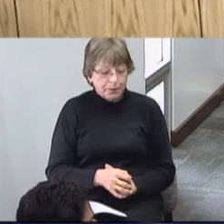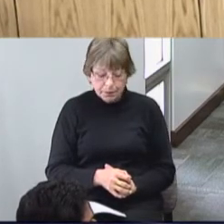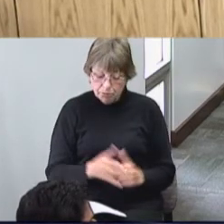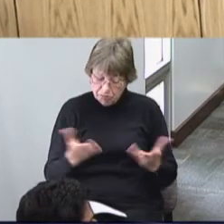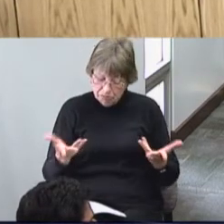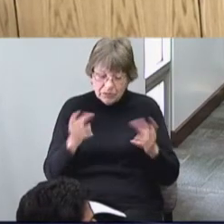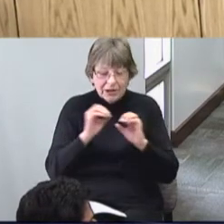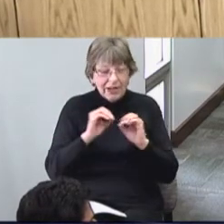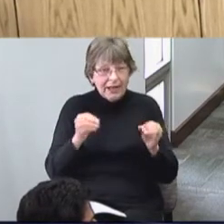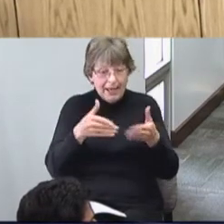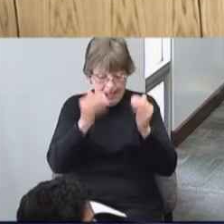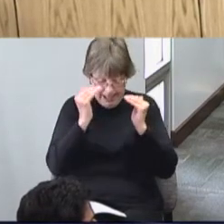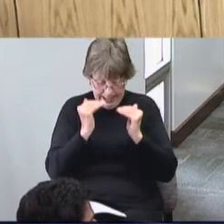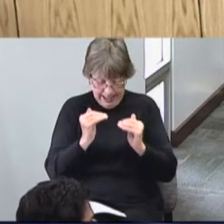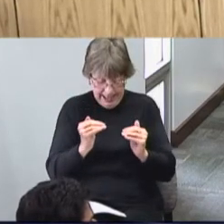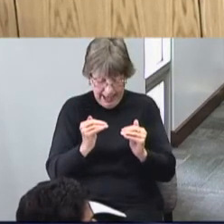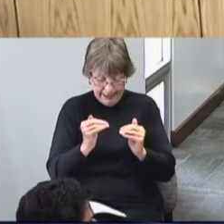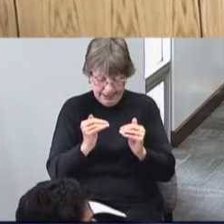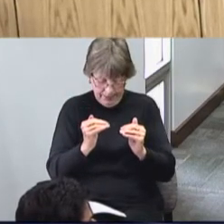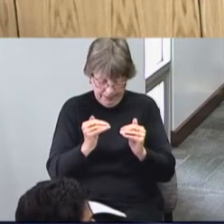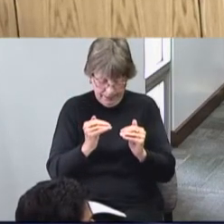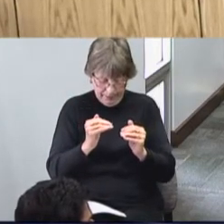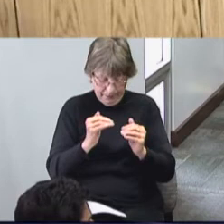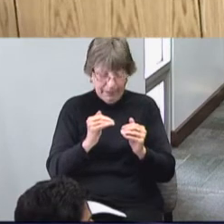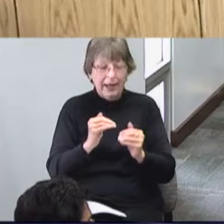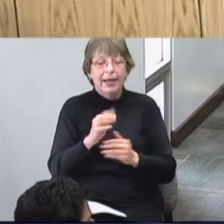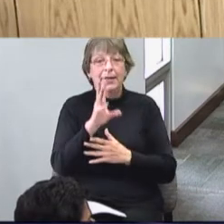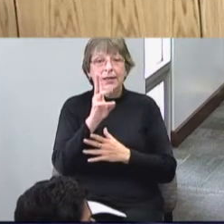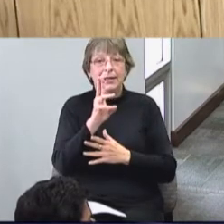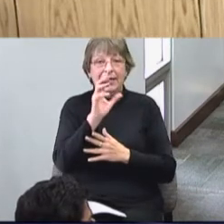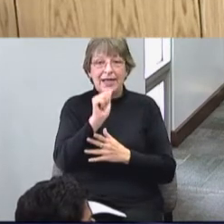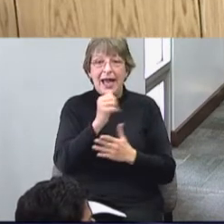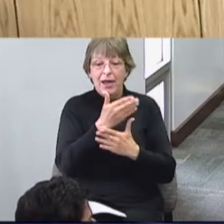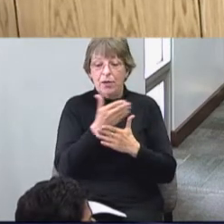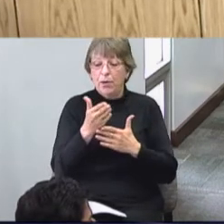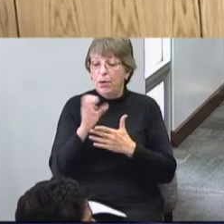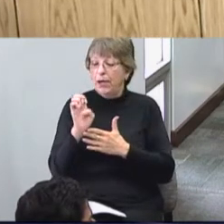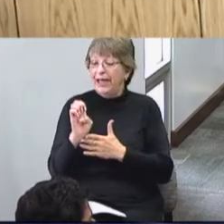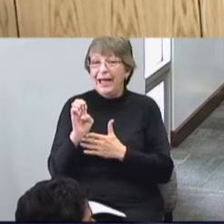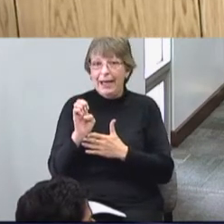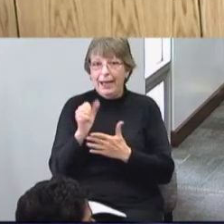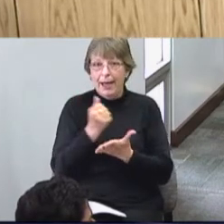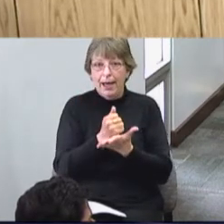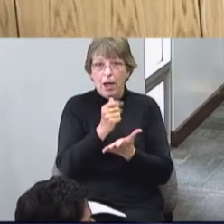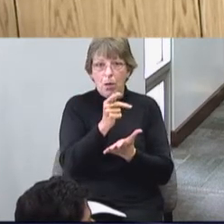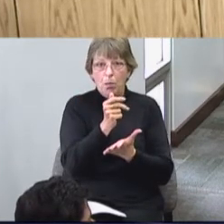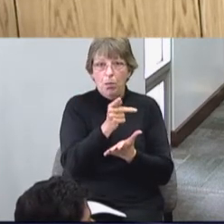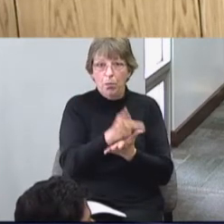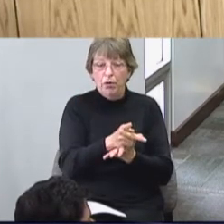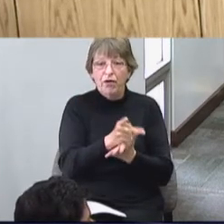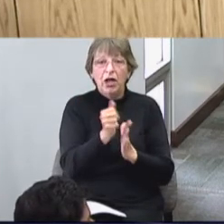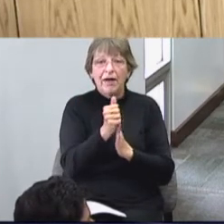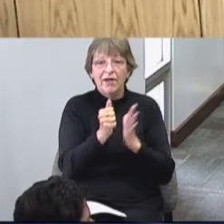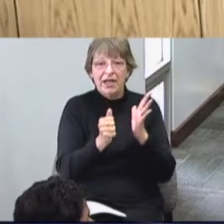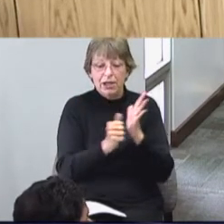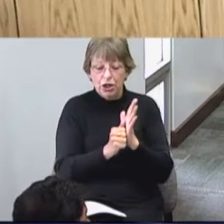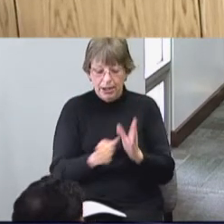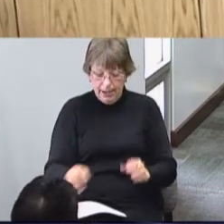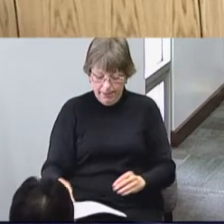Hearing none, please call the next item. Items 6A through E, consent agenda.